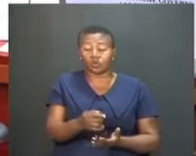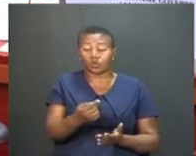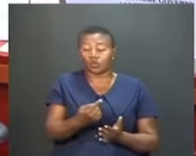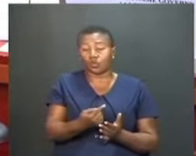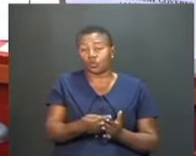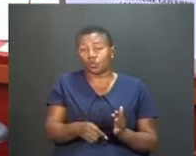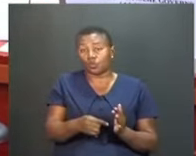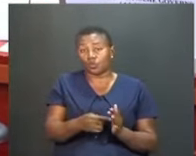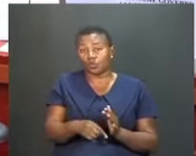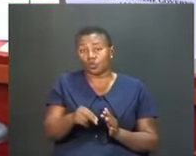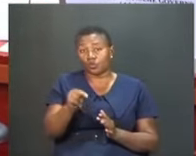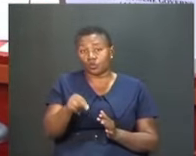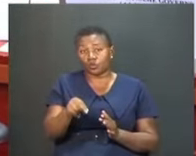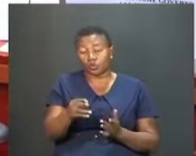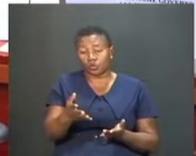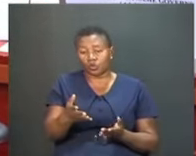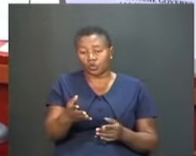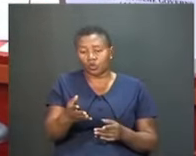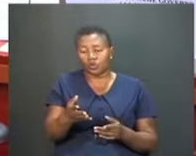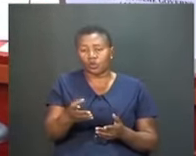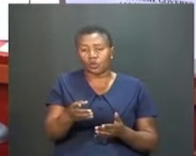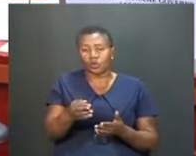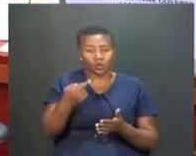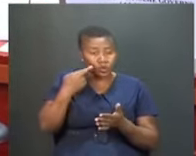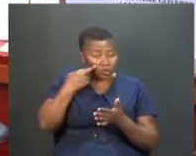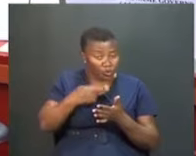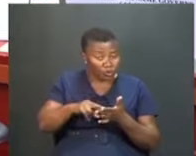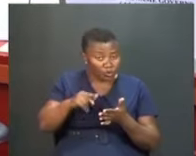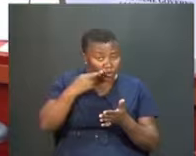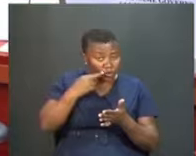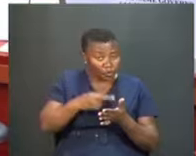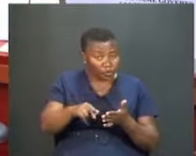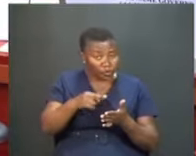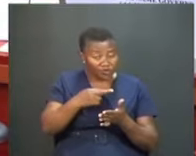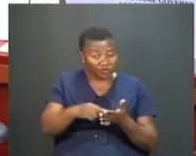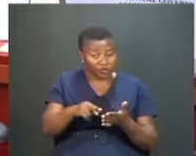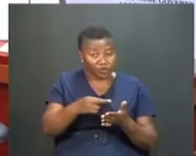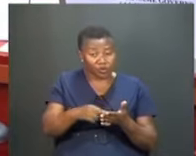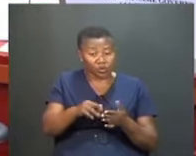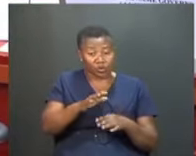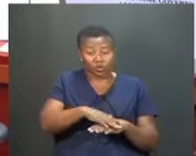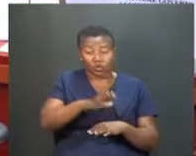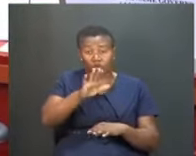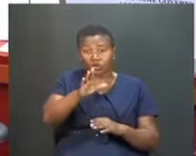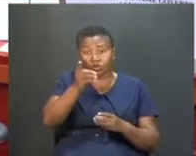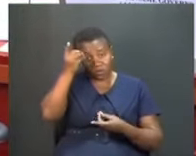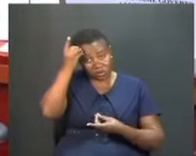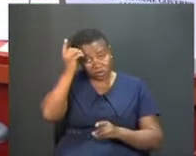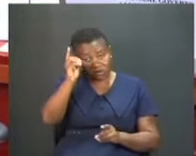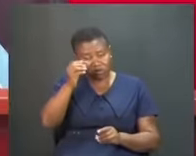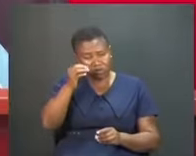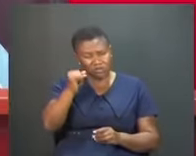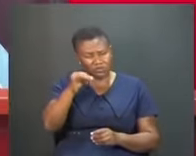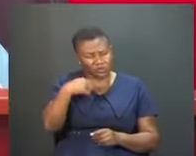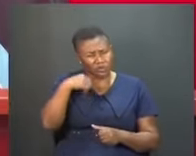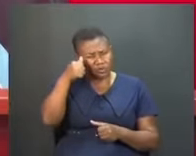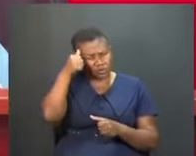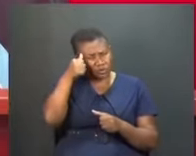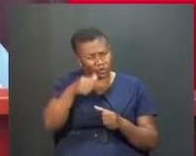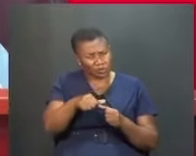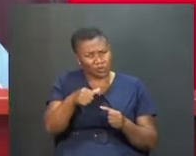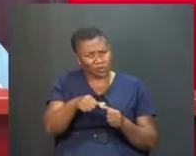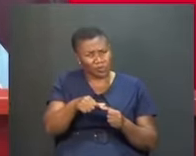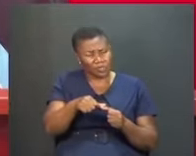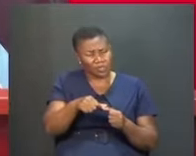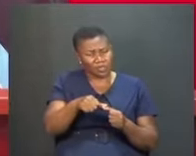is a review of your decision, if I recall. So the legal position is quite